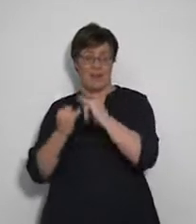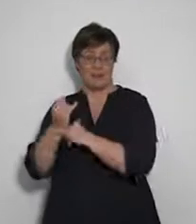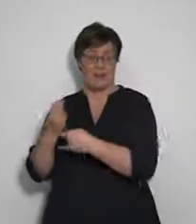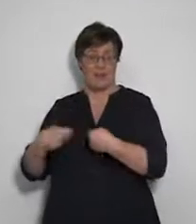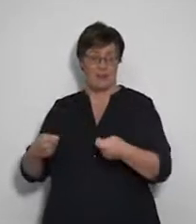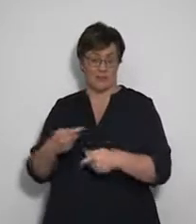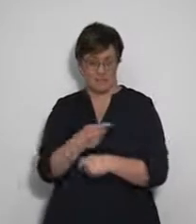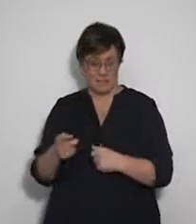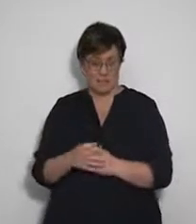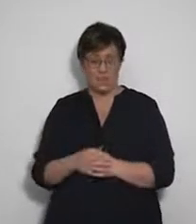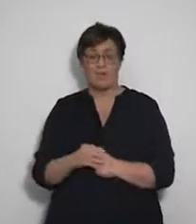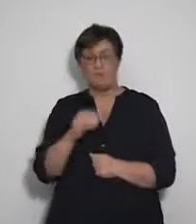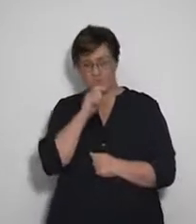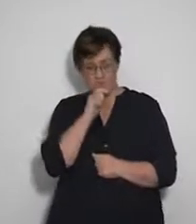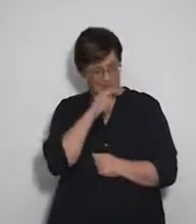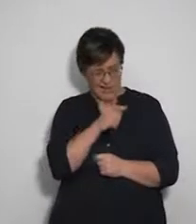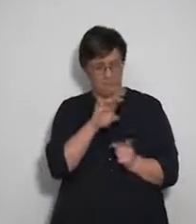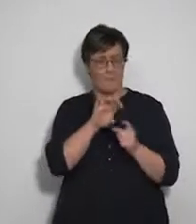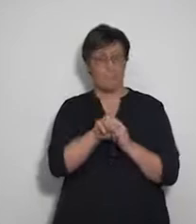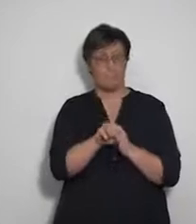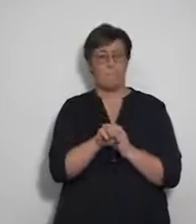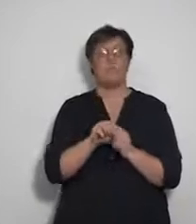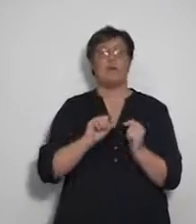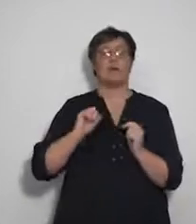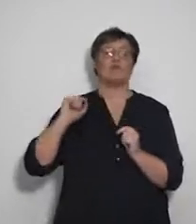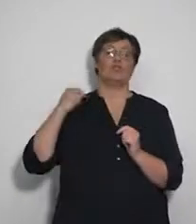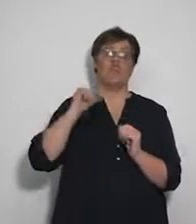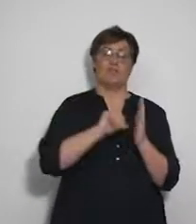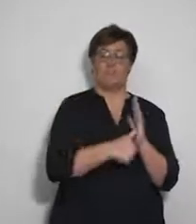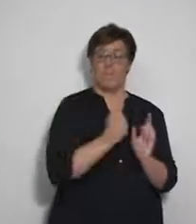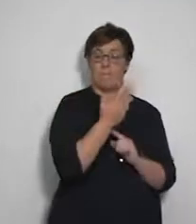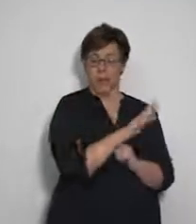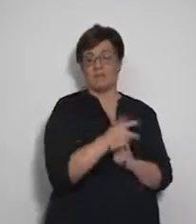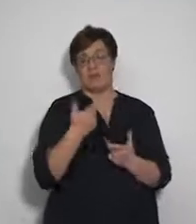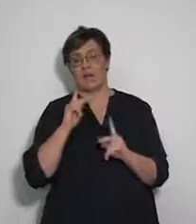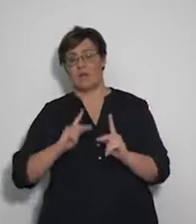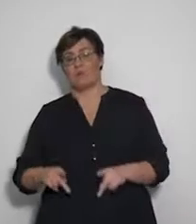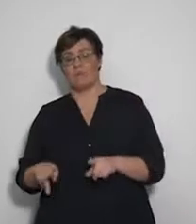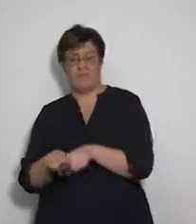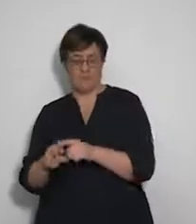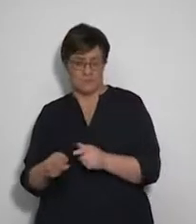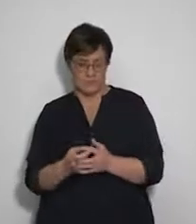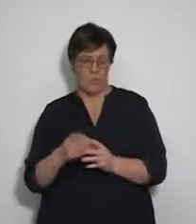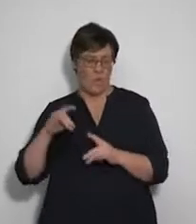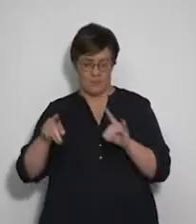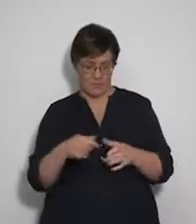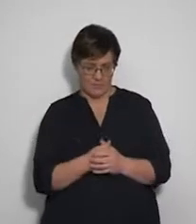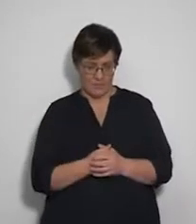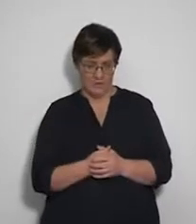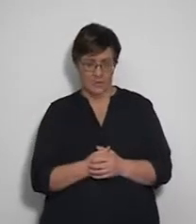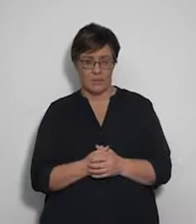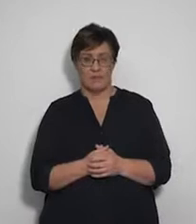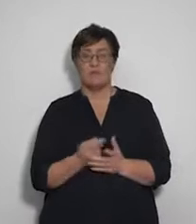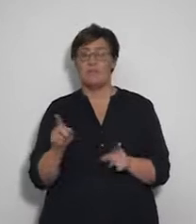international market. And so this can be used in terms of genetic fingerprinting plants as well. So that's an interesting